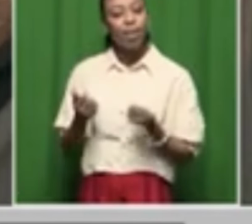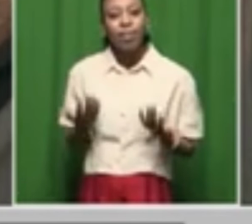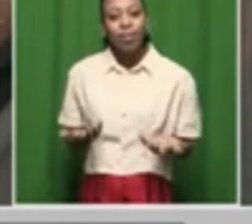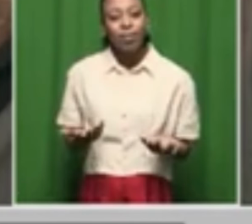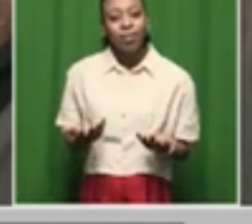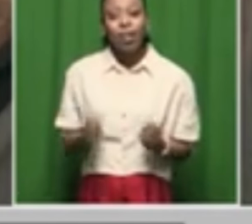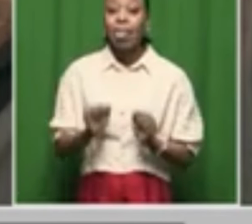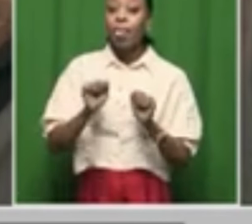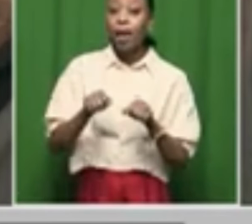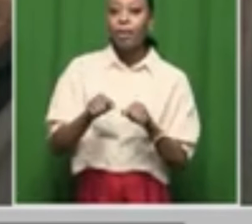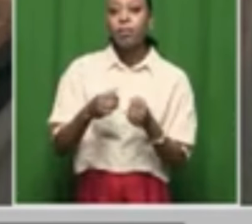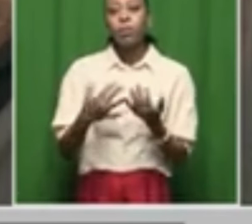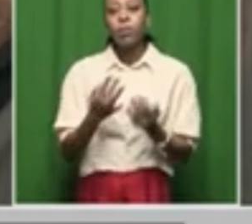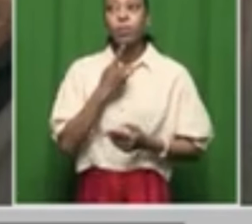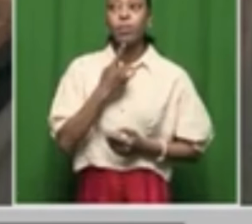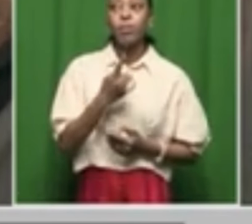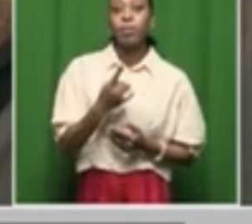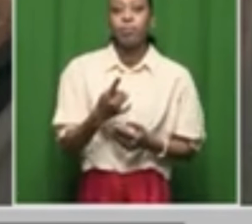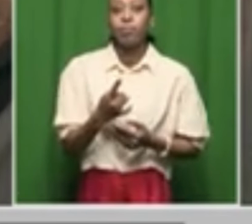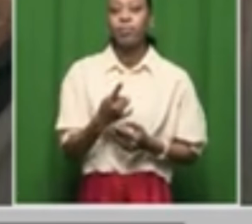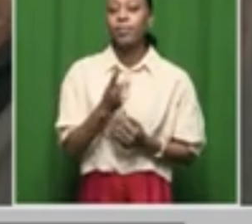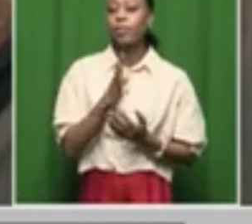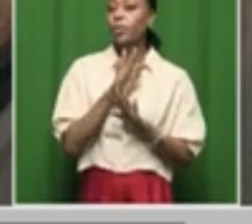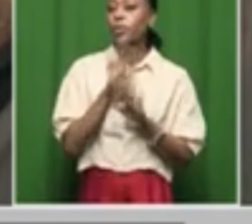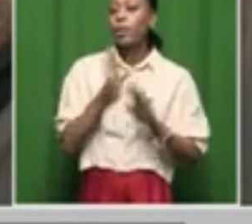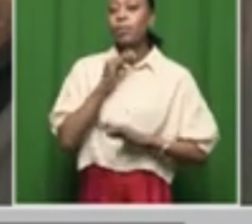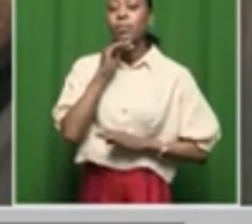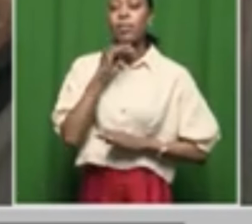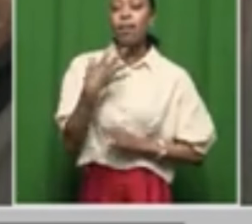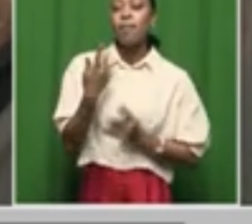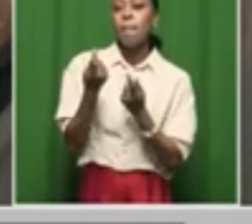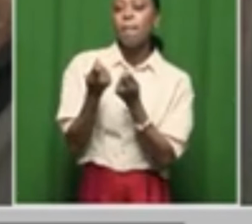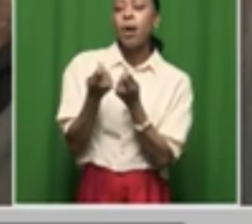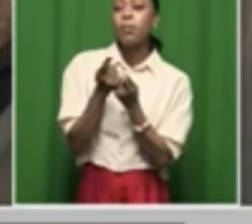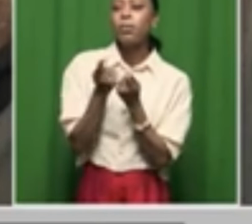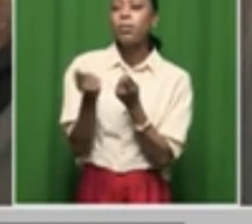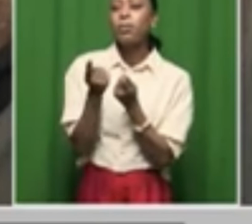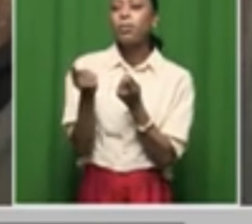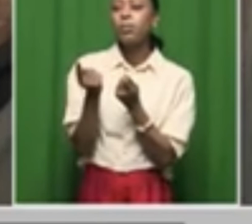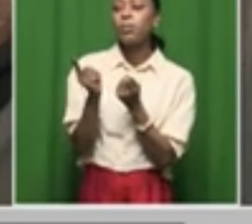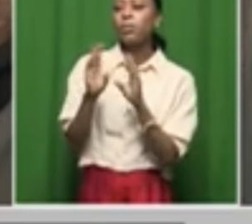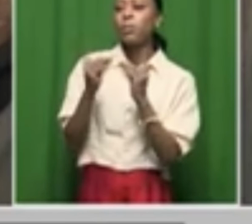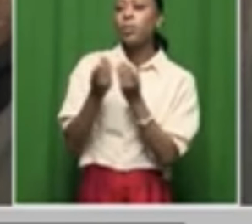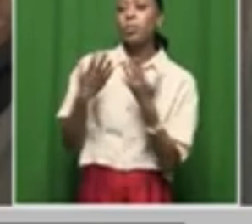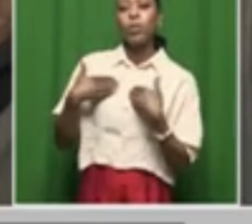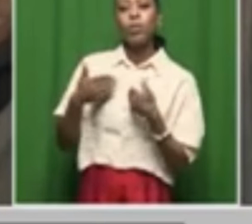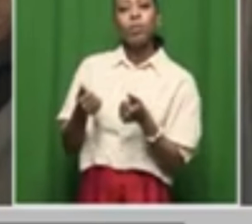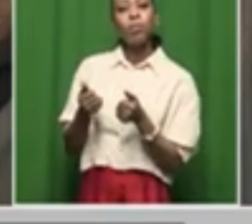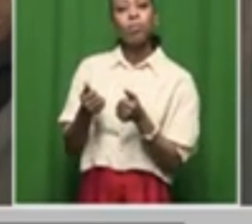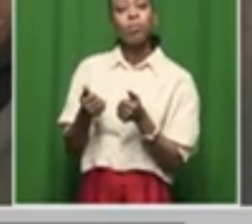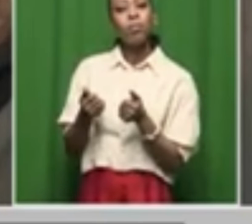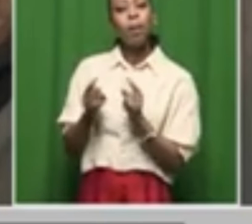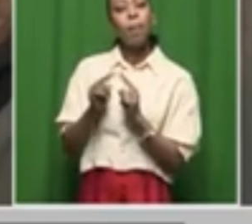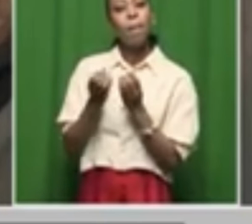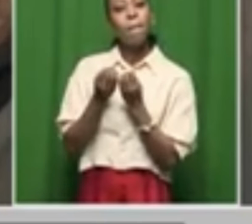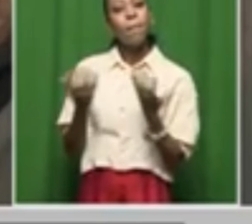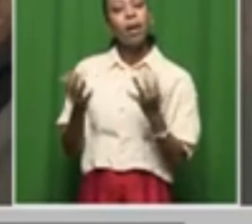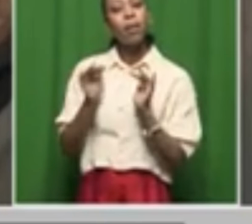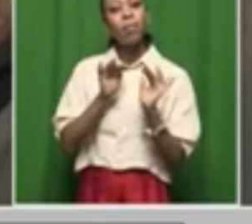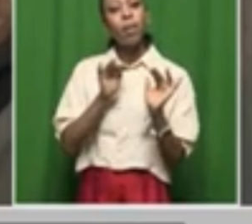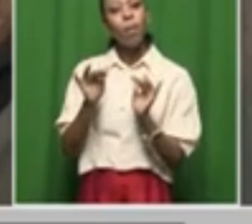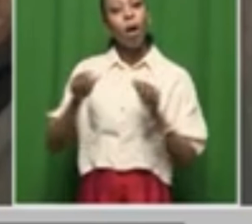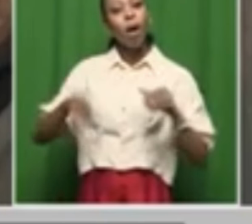As much as we want to say that there's not enough money within the public healthcare system, a lot of people talk